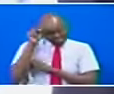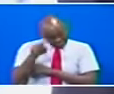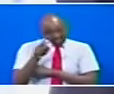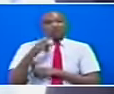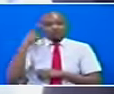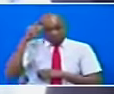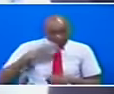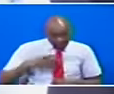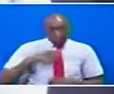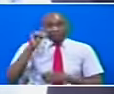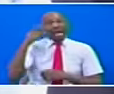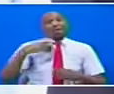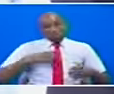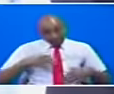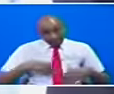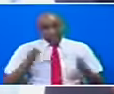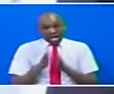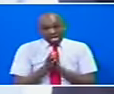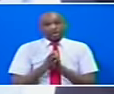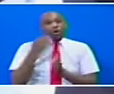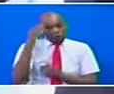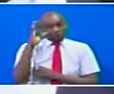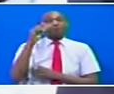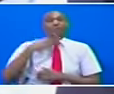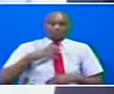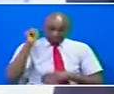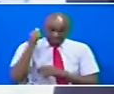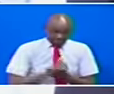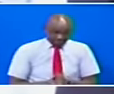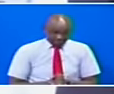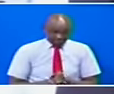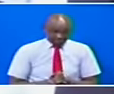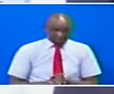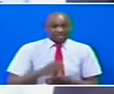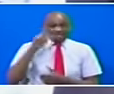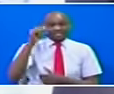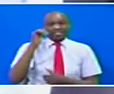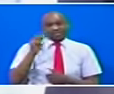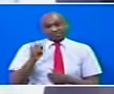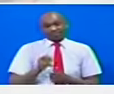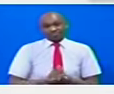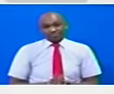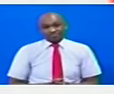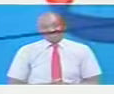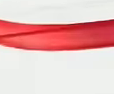people, by the people, and of the people of Kenya. Duncan Khaemba, KTN.